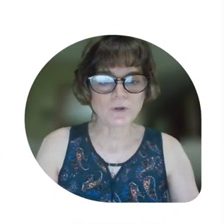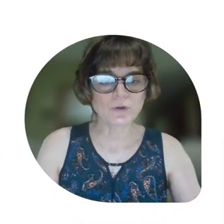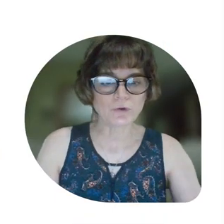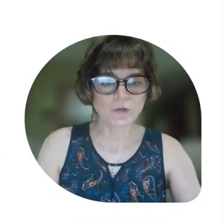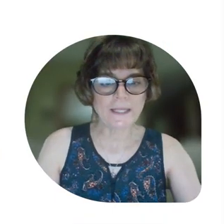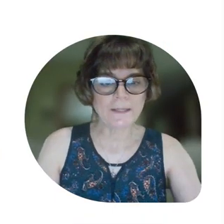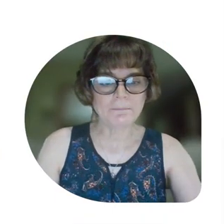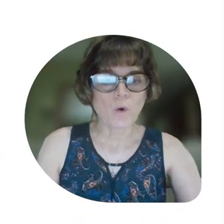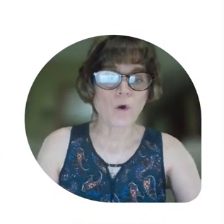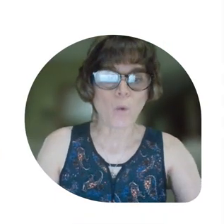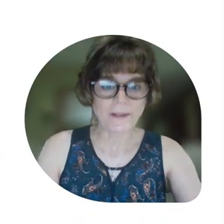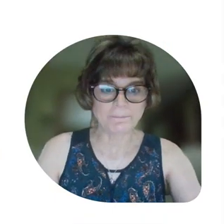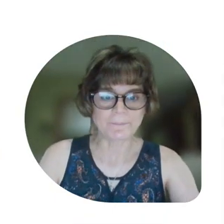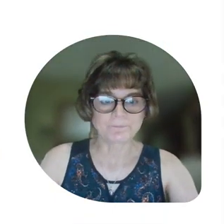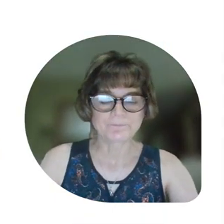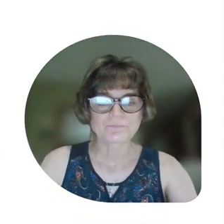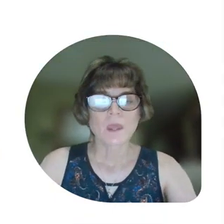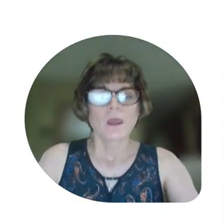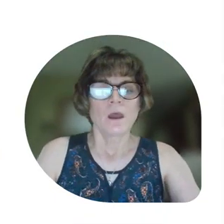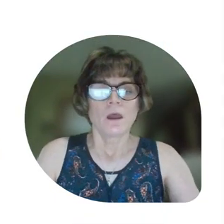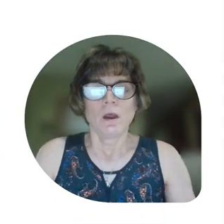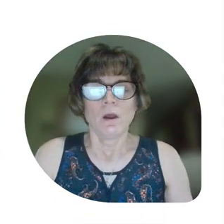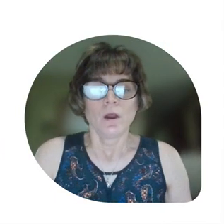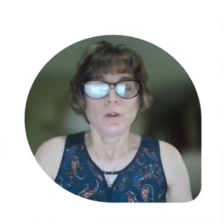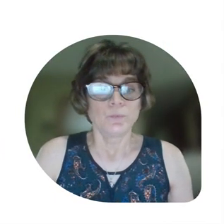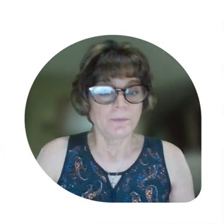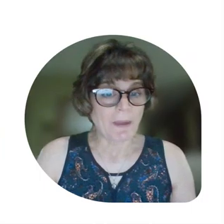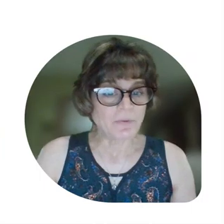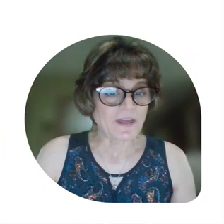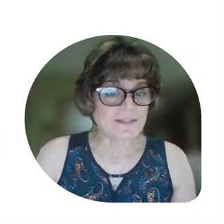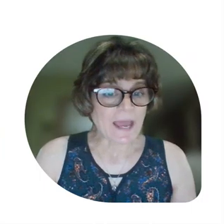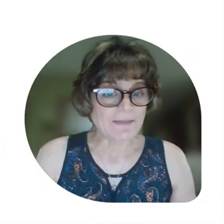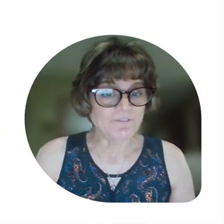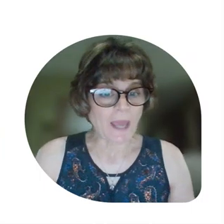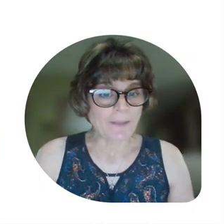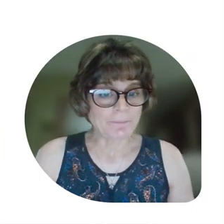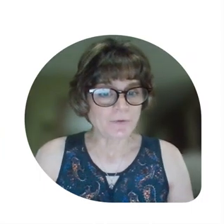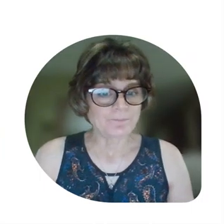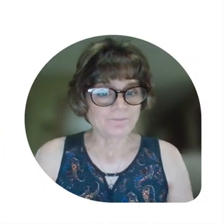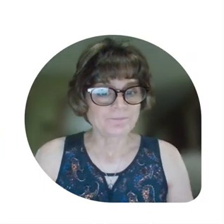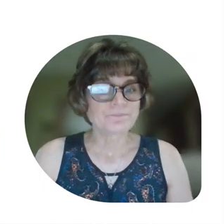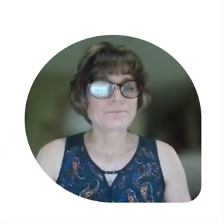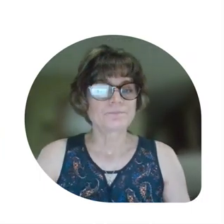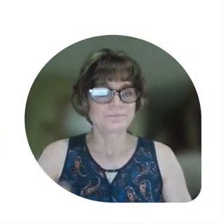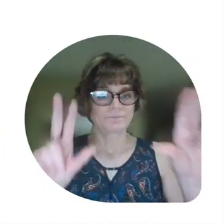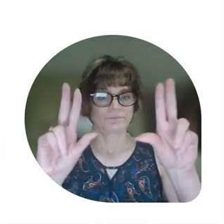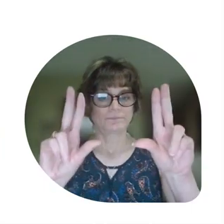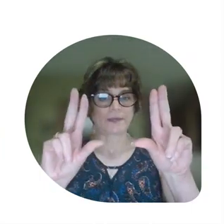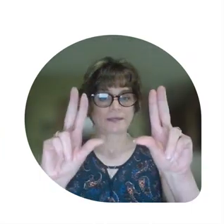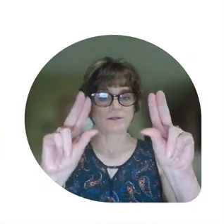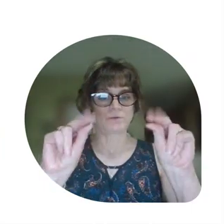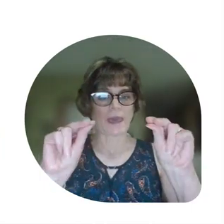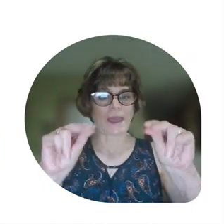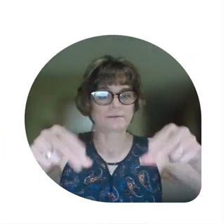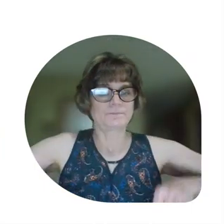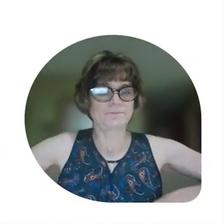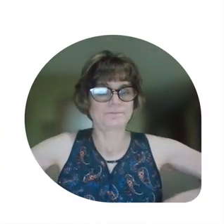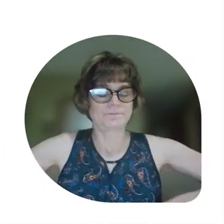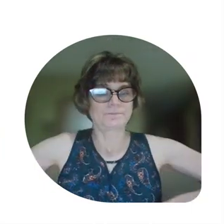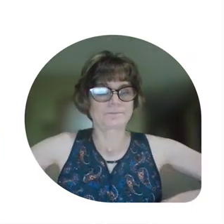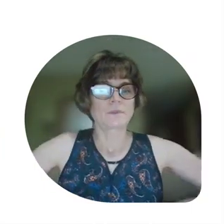Diaper, cream, or ointment. Remember that sign for diaper? That's correct.